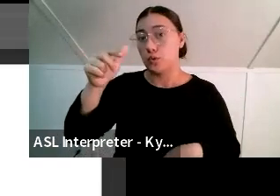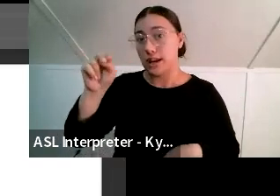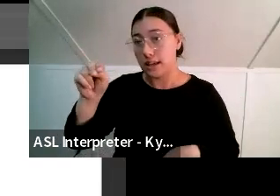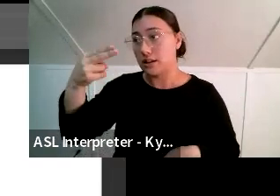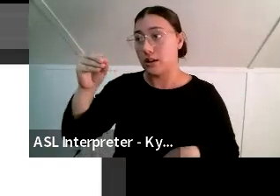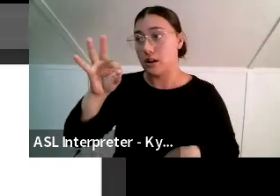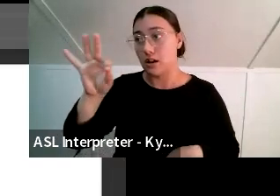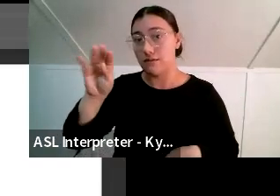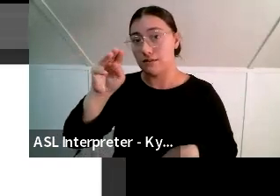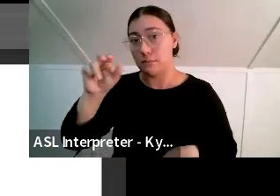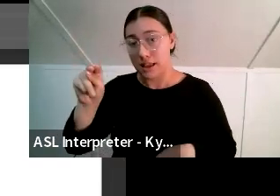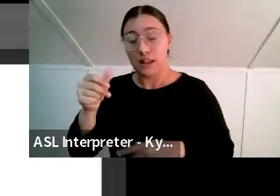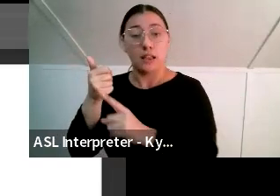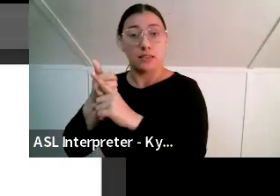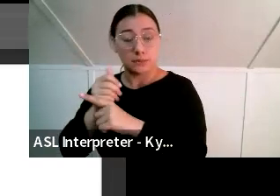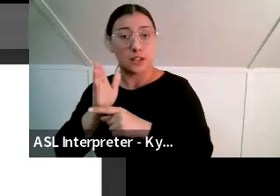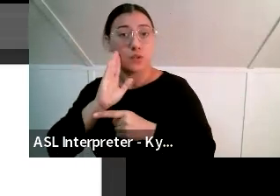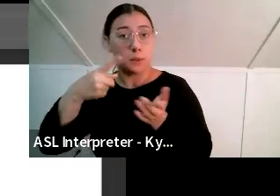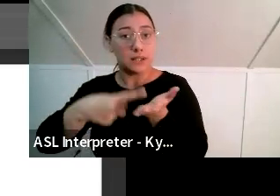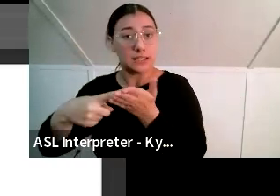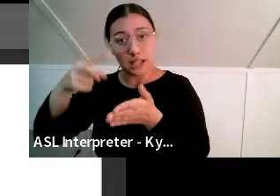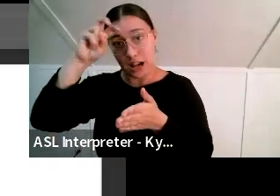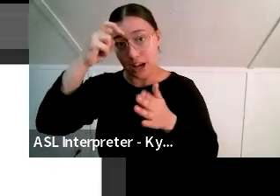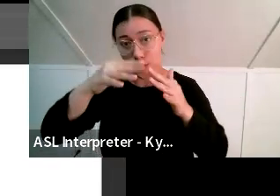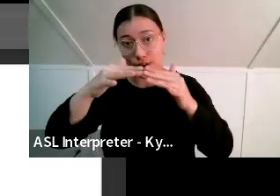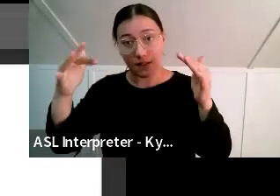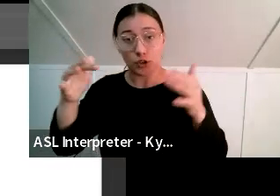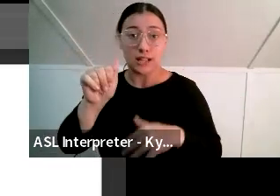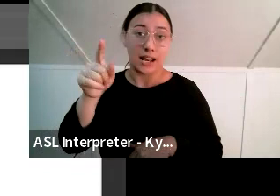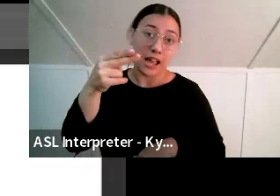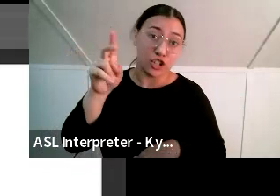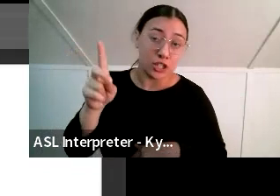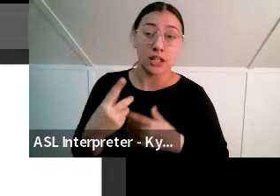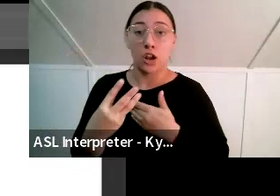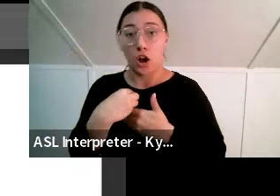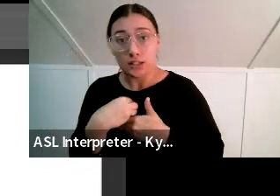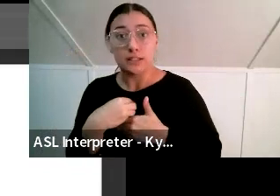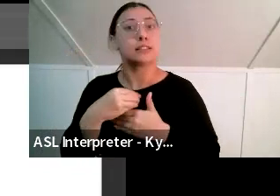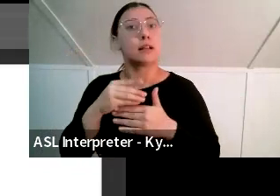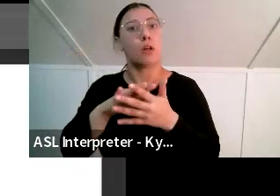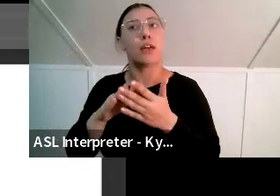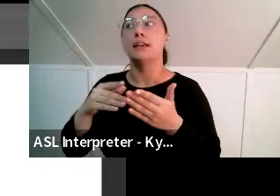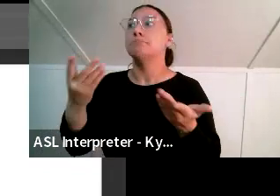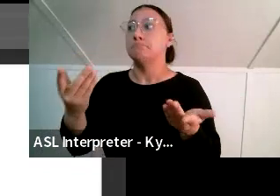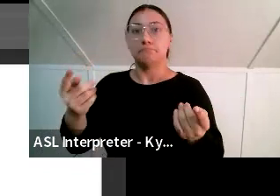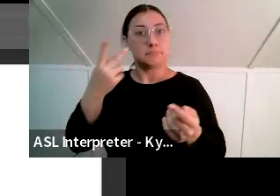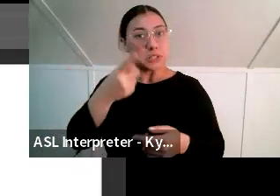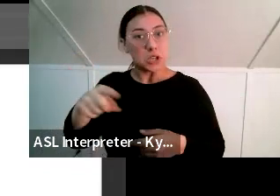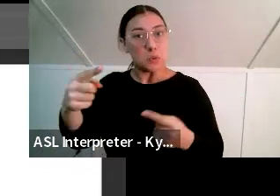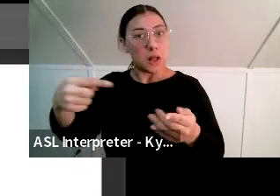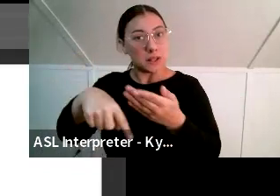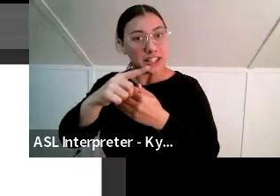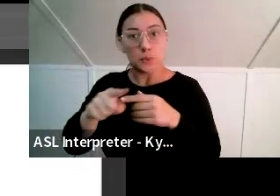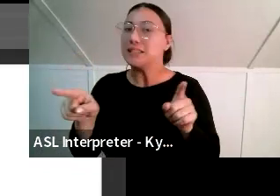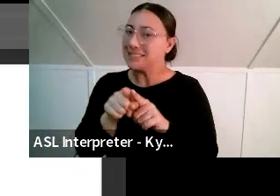and dyslexia through accessibility engineering. So see you next week in the same room, same time. Thank